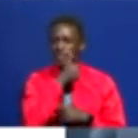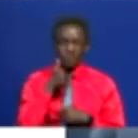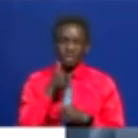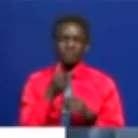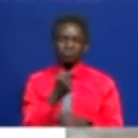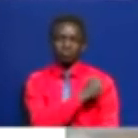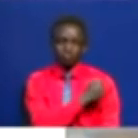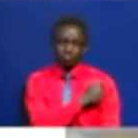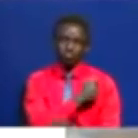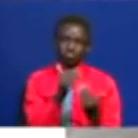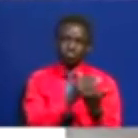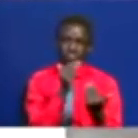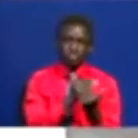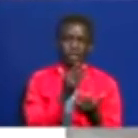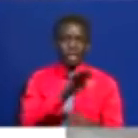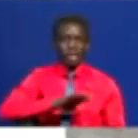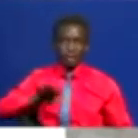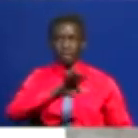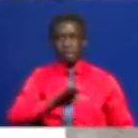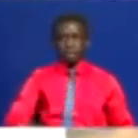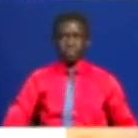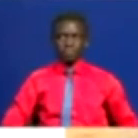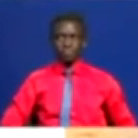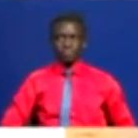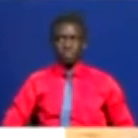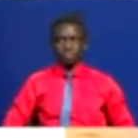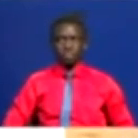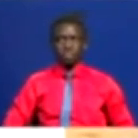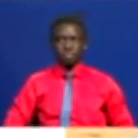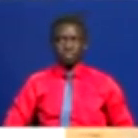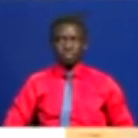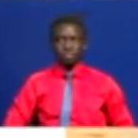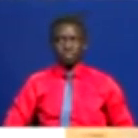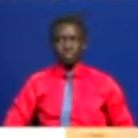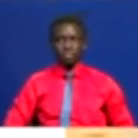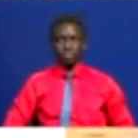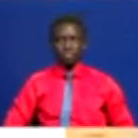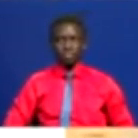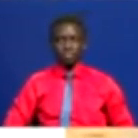rehabilitation facilities. So we can